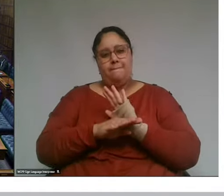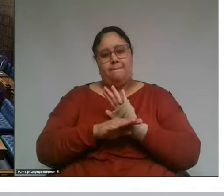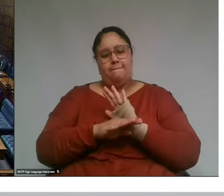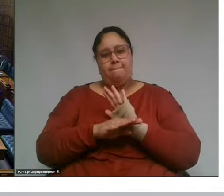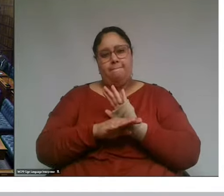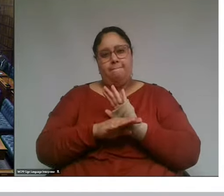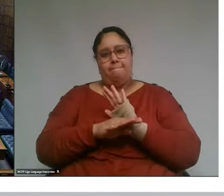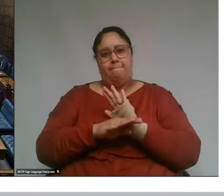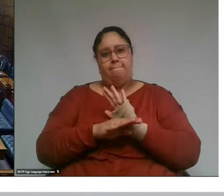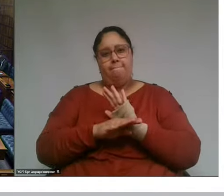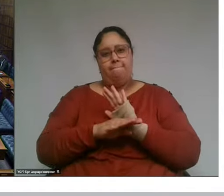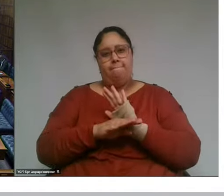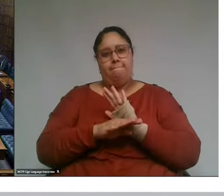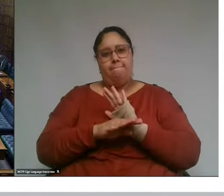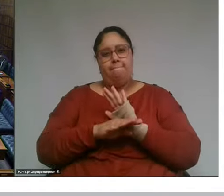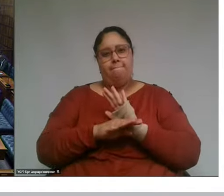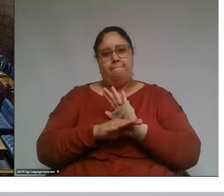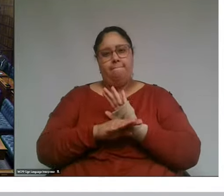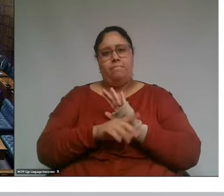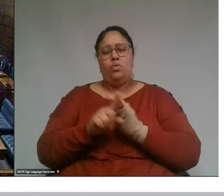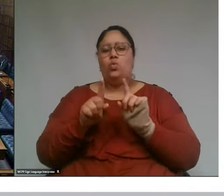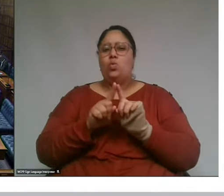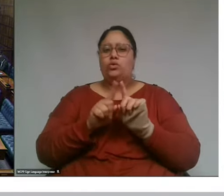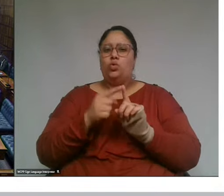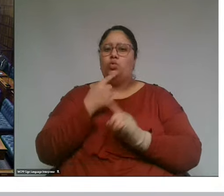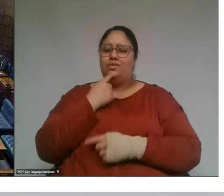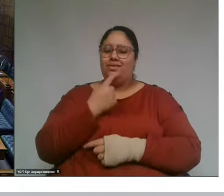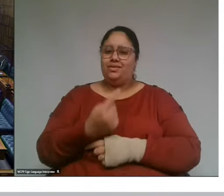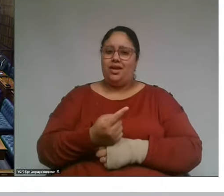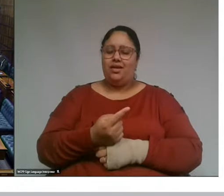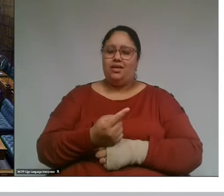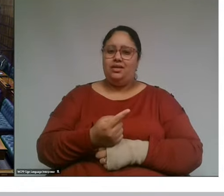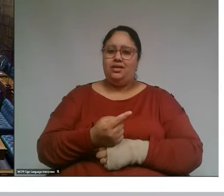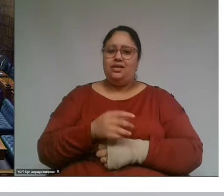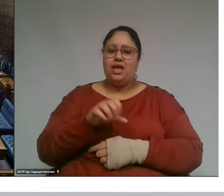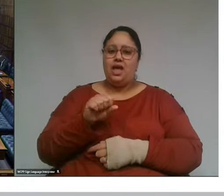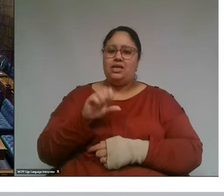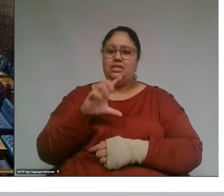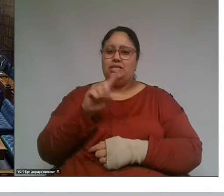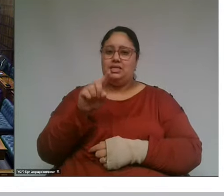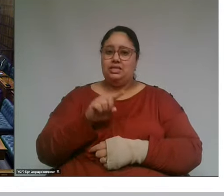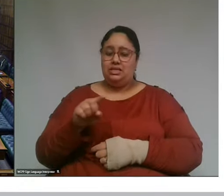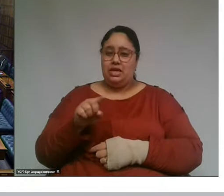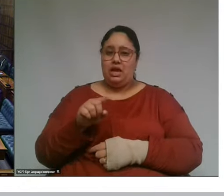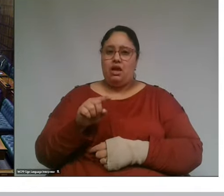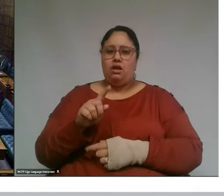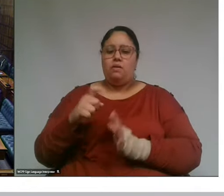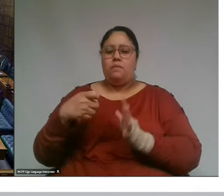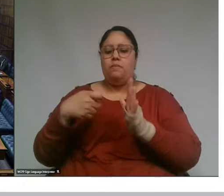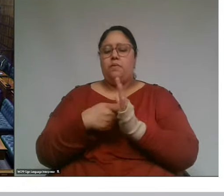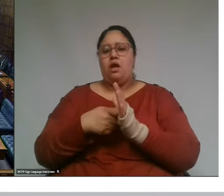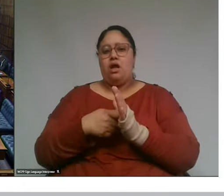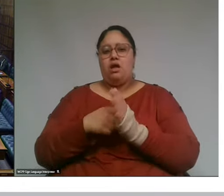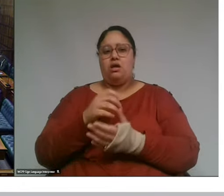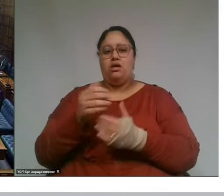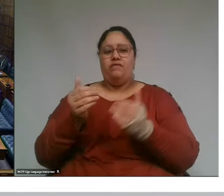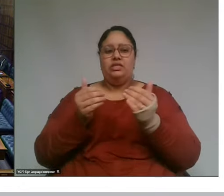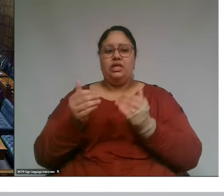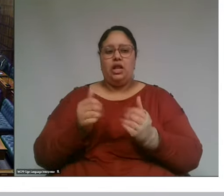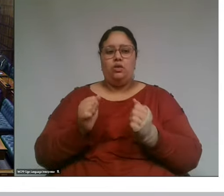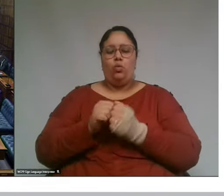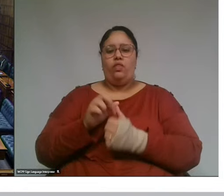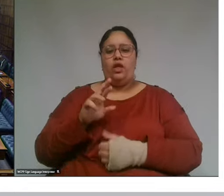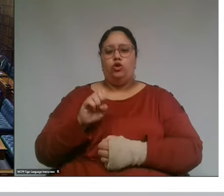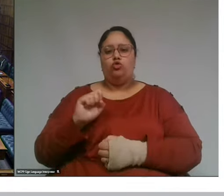um and you'll further say um the sez purchased the facility with